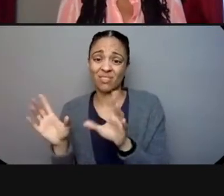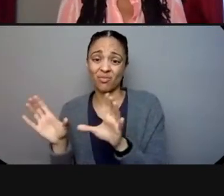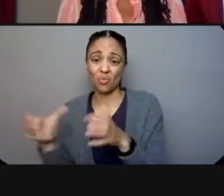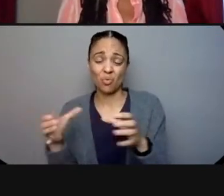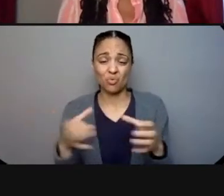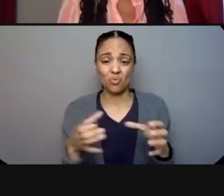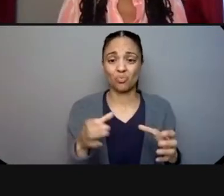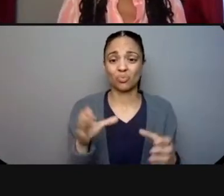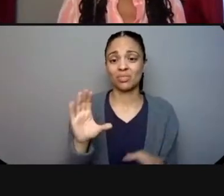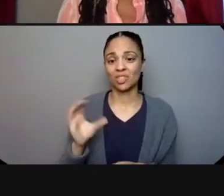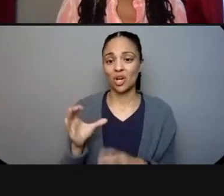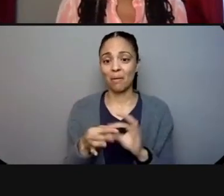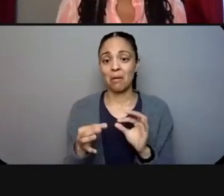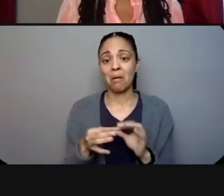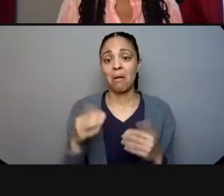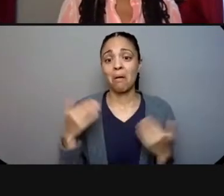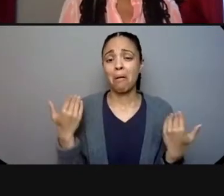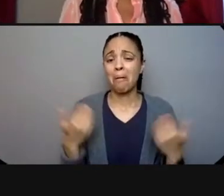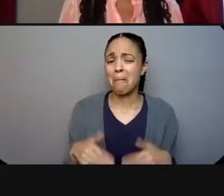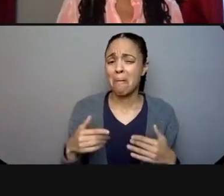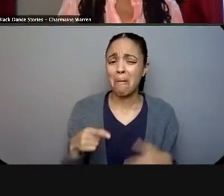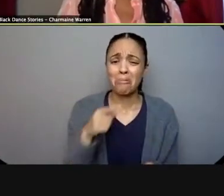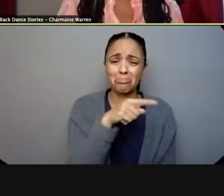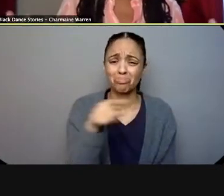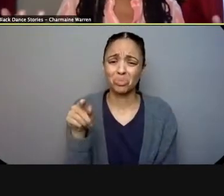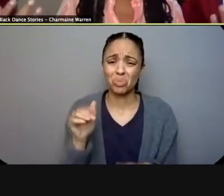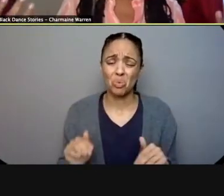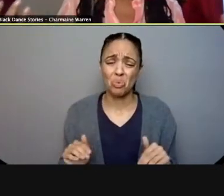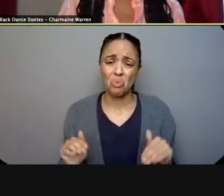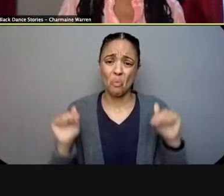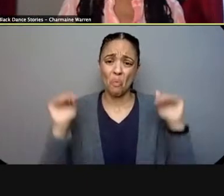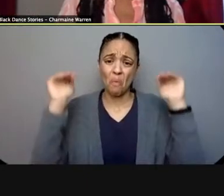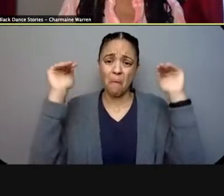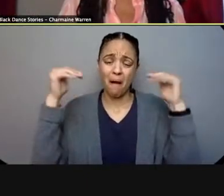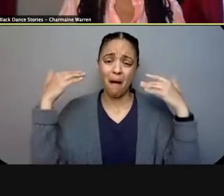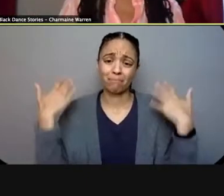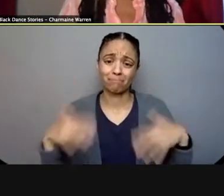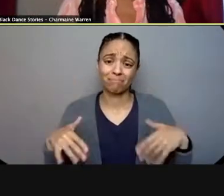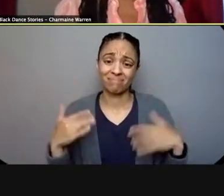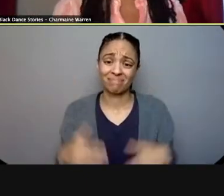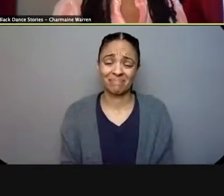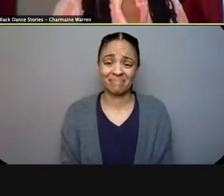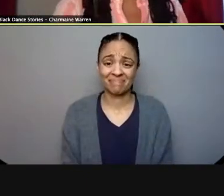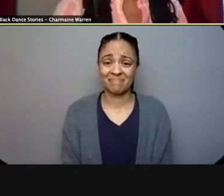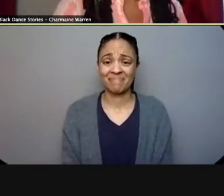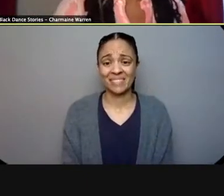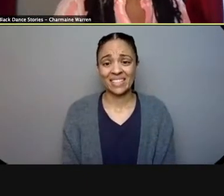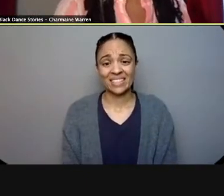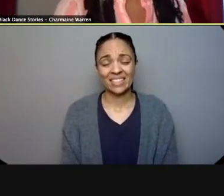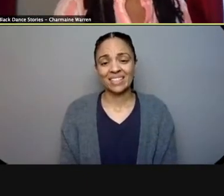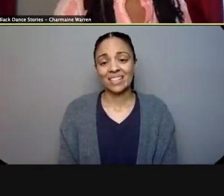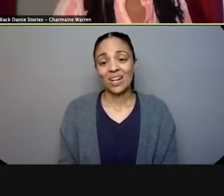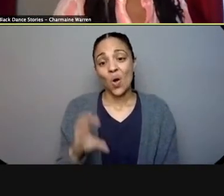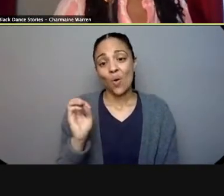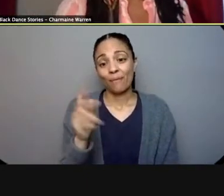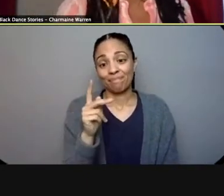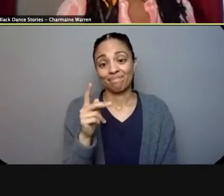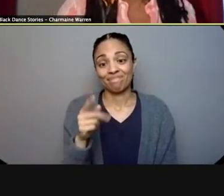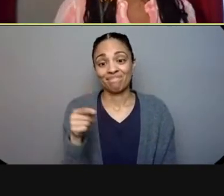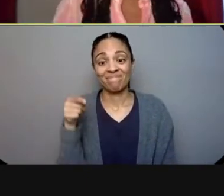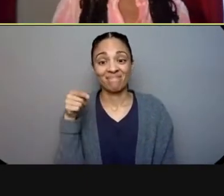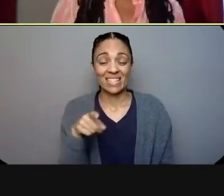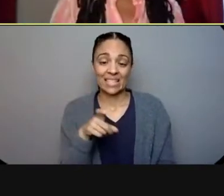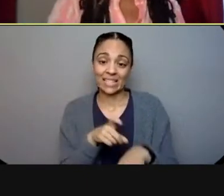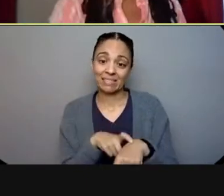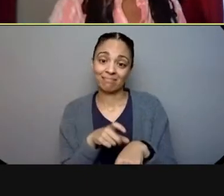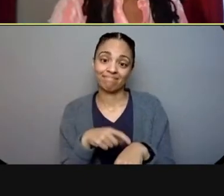Grown up, it's a lot. Okay, this is where I ask you if you want to, did we